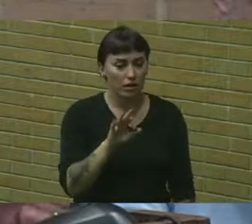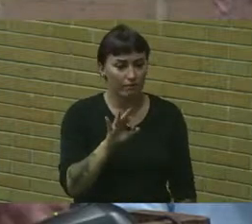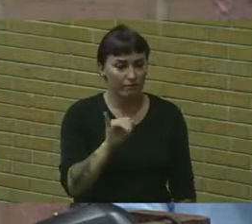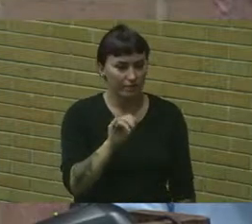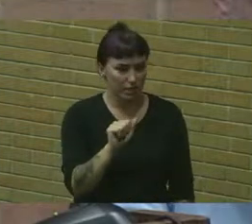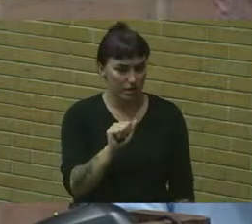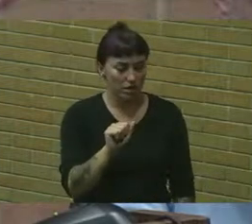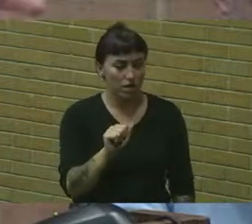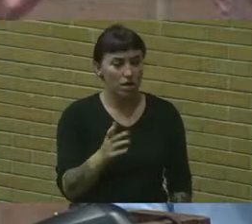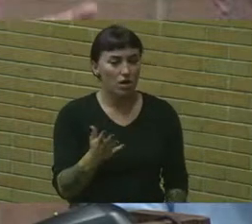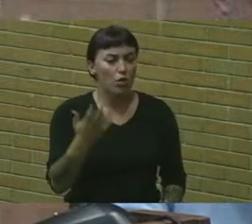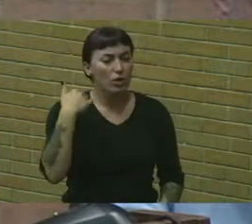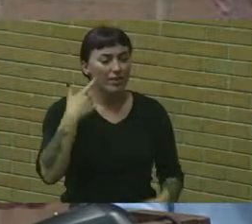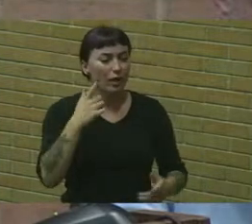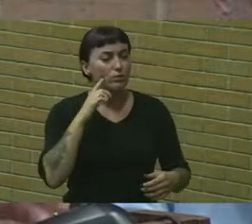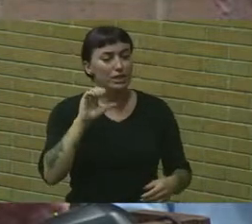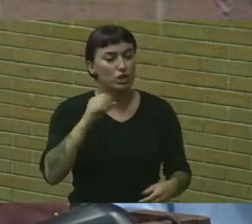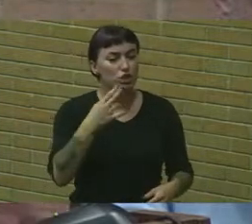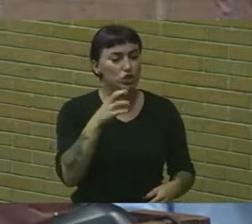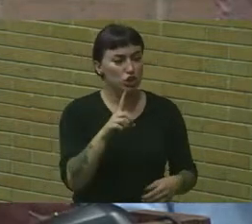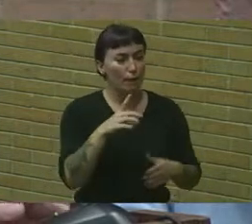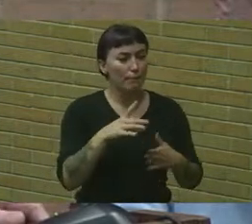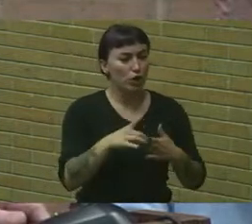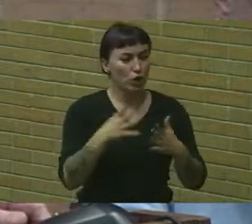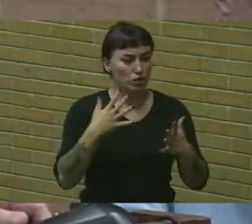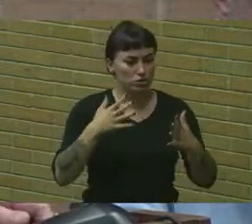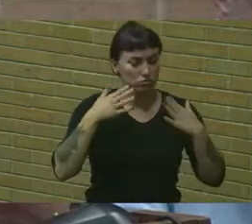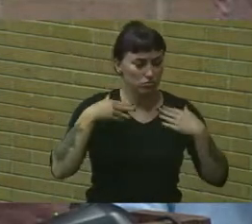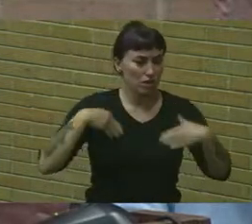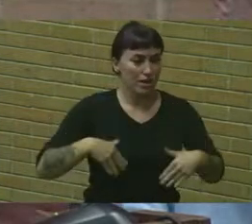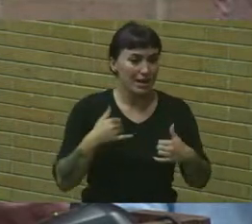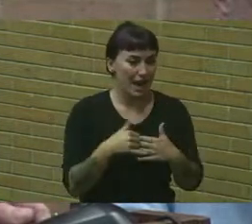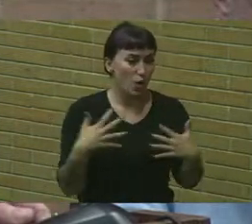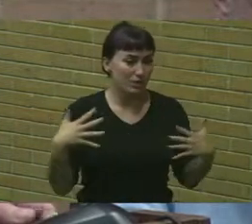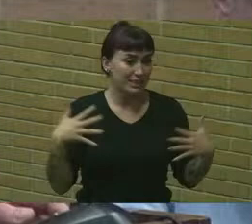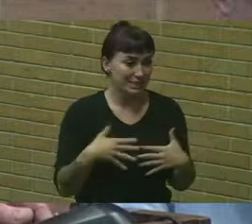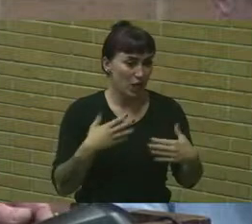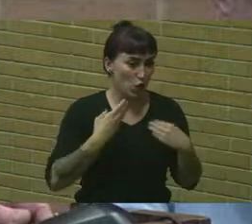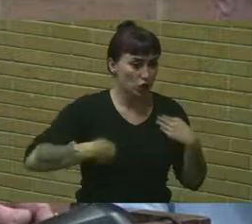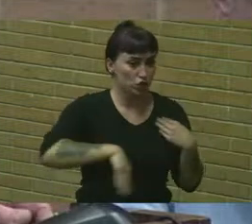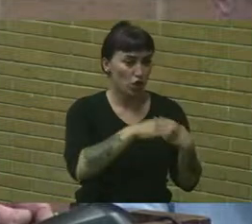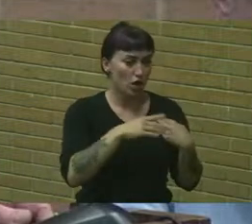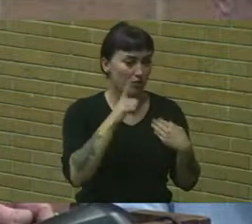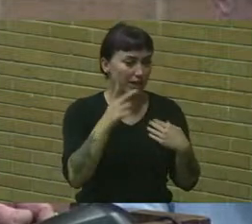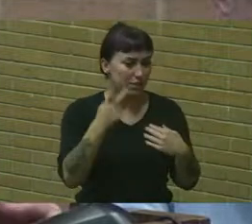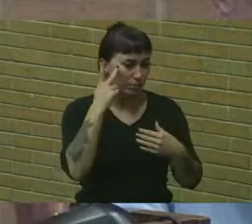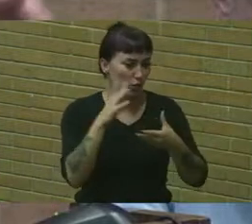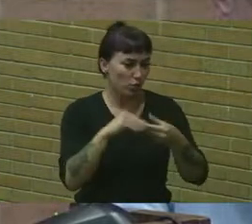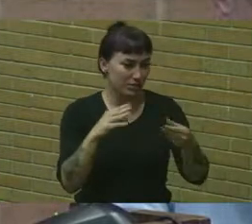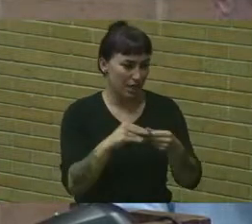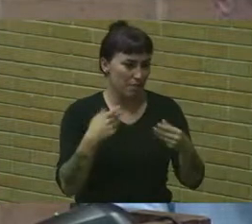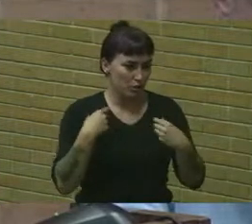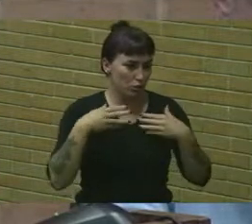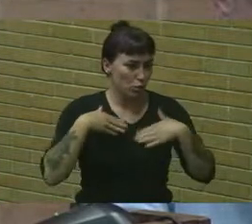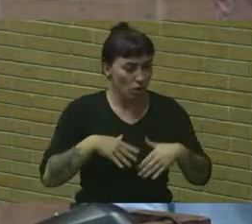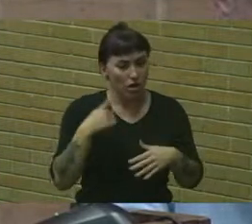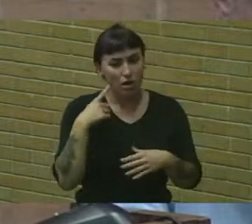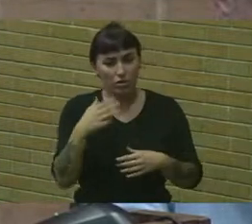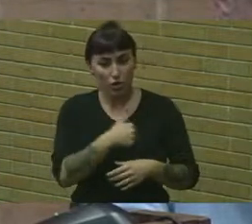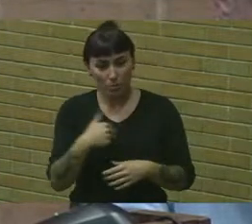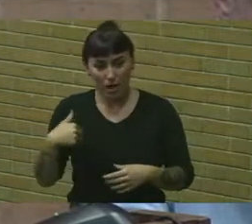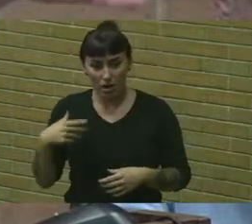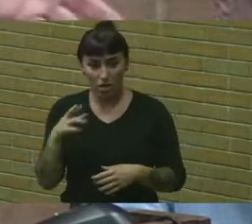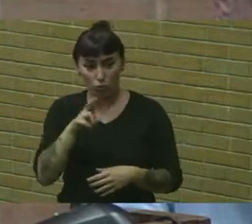originally was a shepherd's cloth or whatever. It's a terror scarf. It's a political statement to wear a keffiyeh. There are members of the Rochester City Council